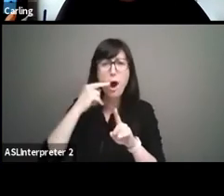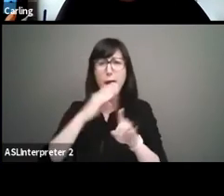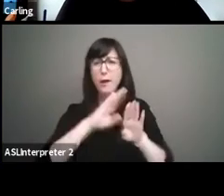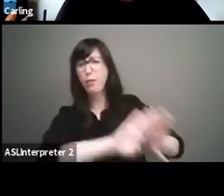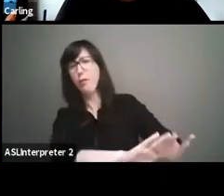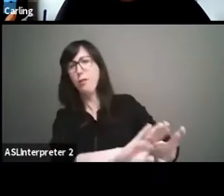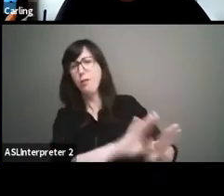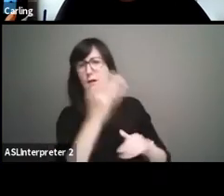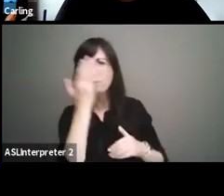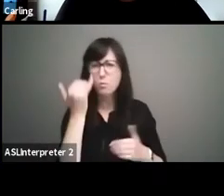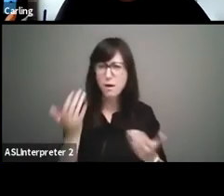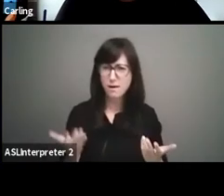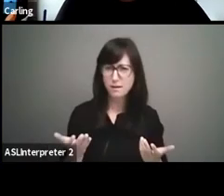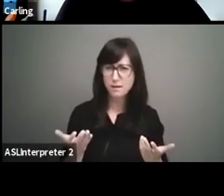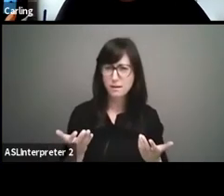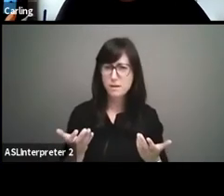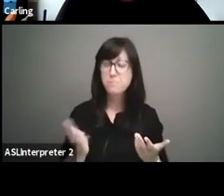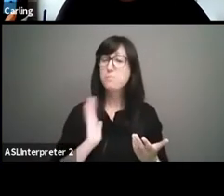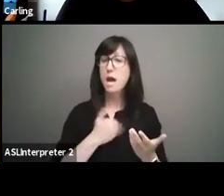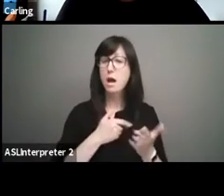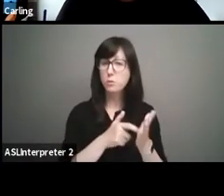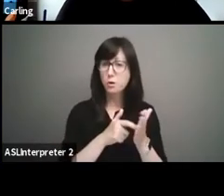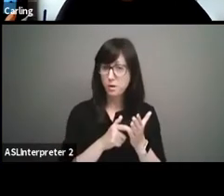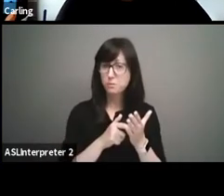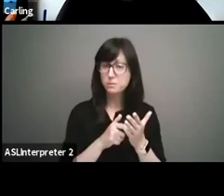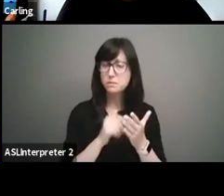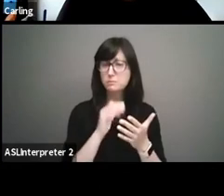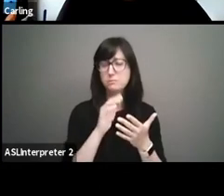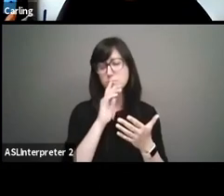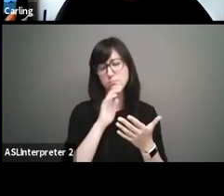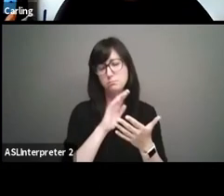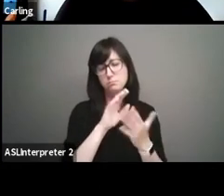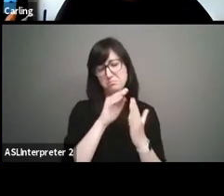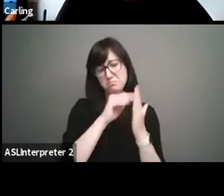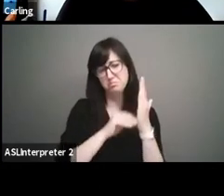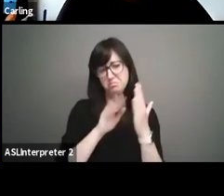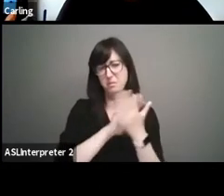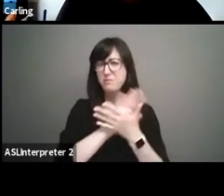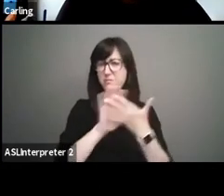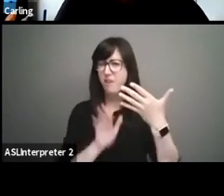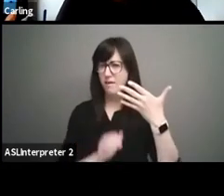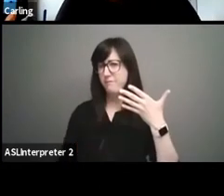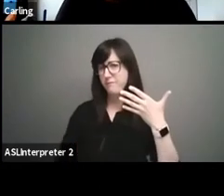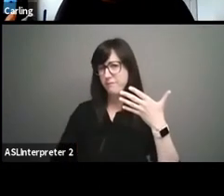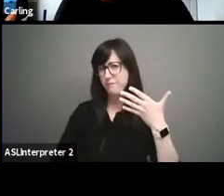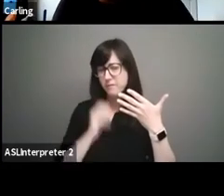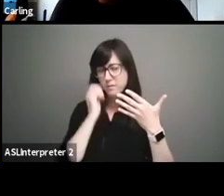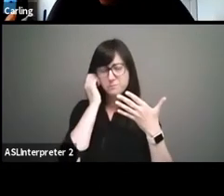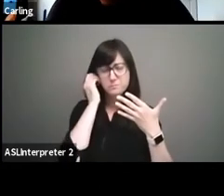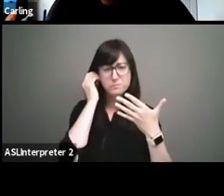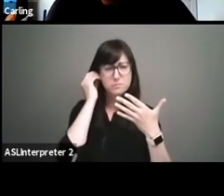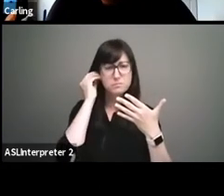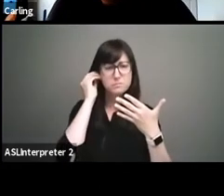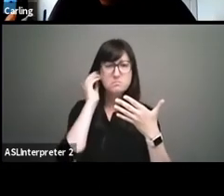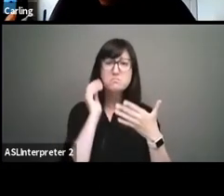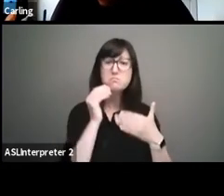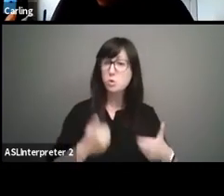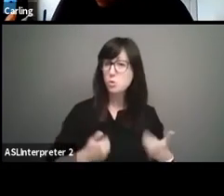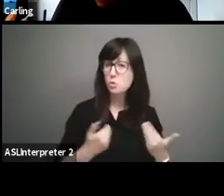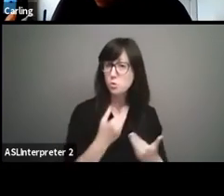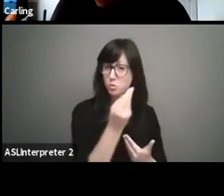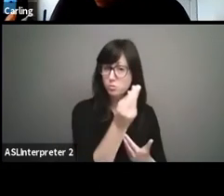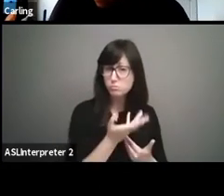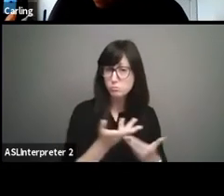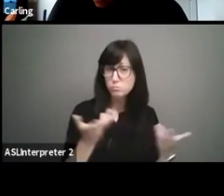the requirements, we narrowed them down to about five. And so what they told us was